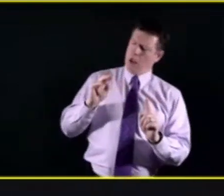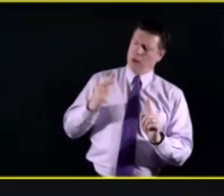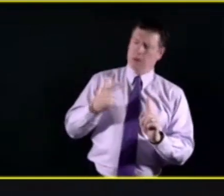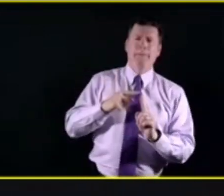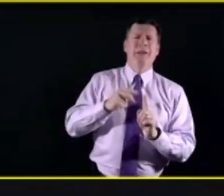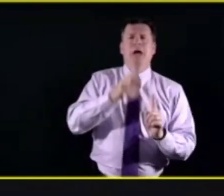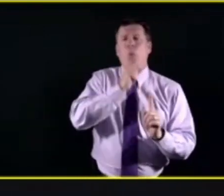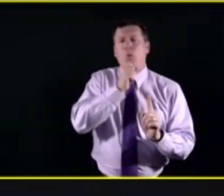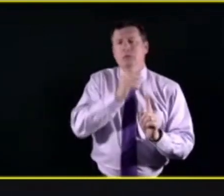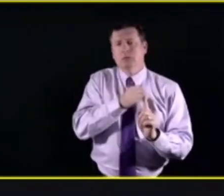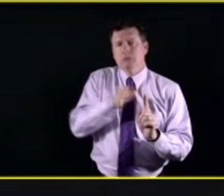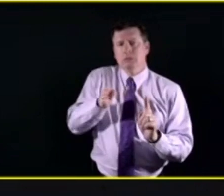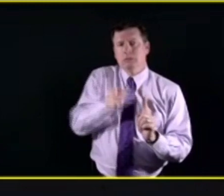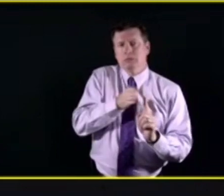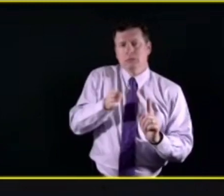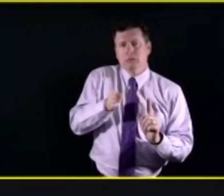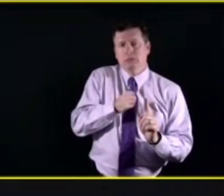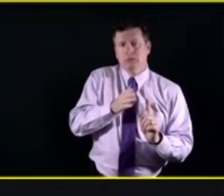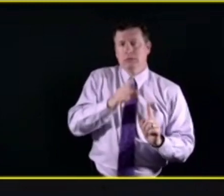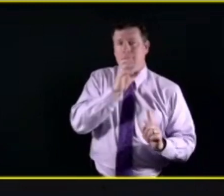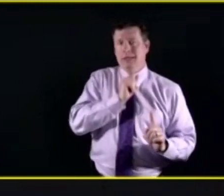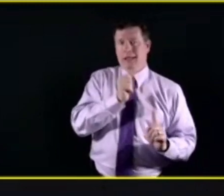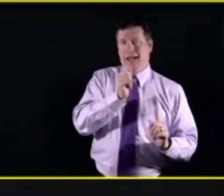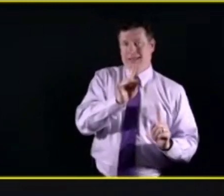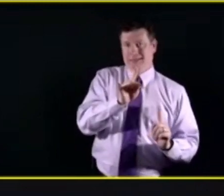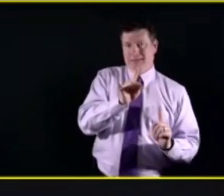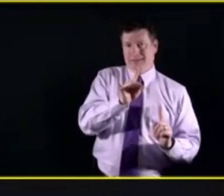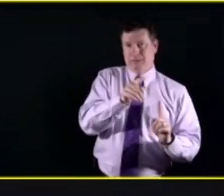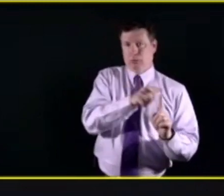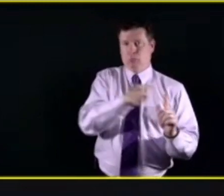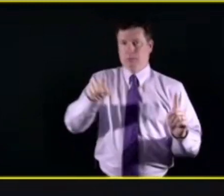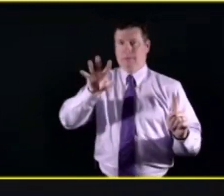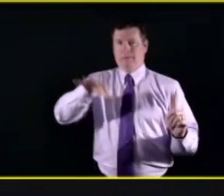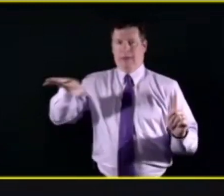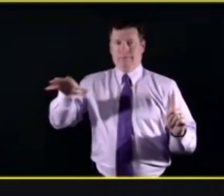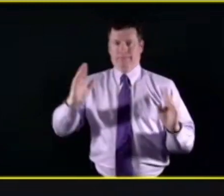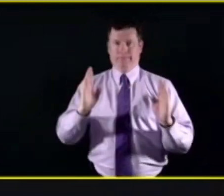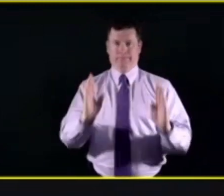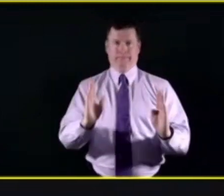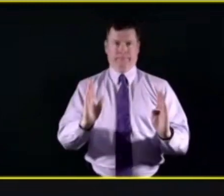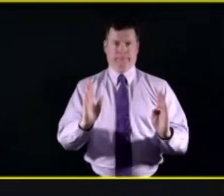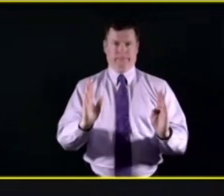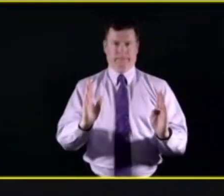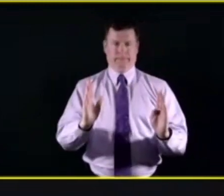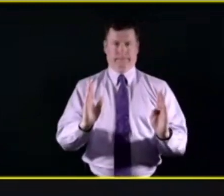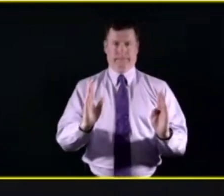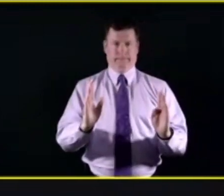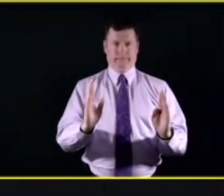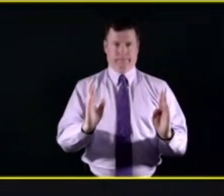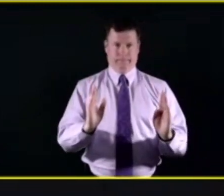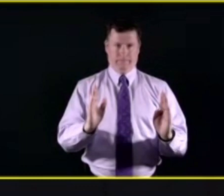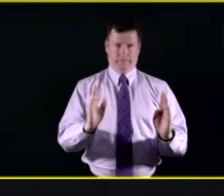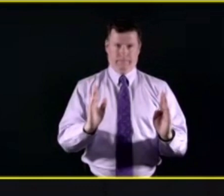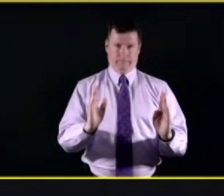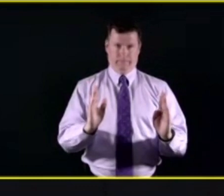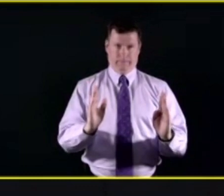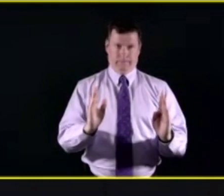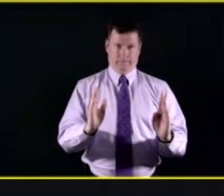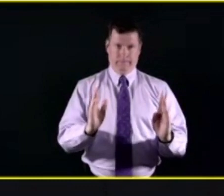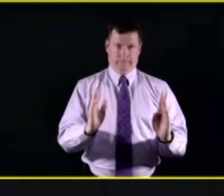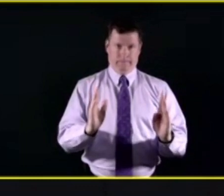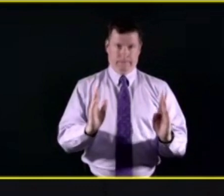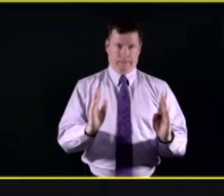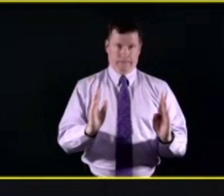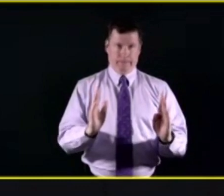55. And the second group that, and this may seem a little odd, is actually 65